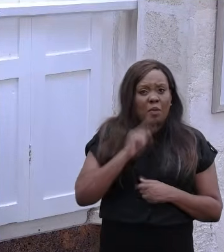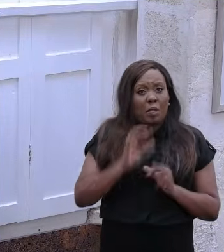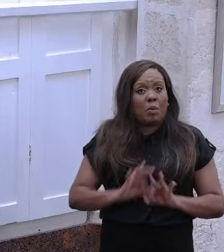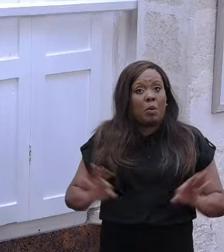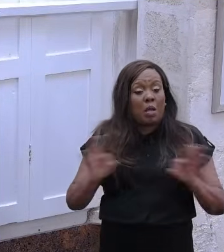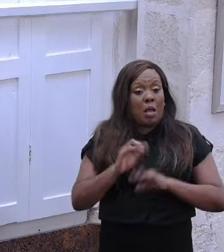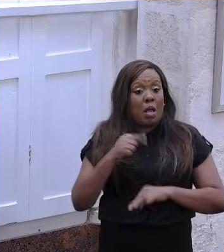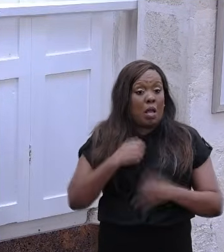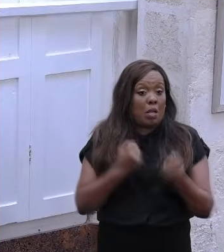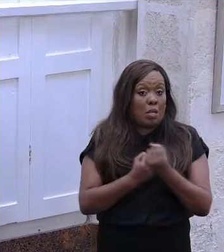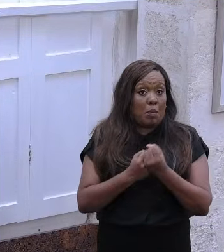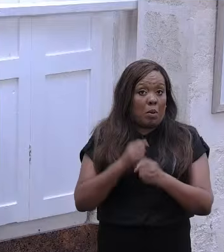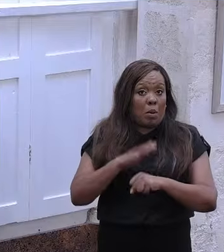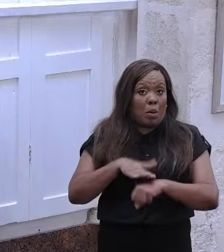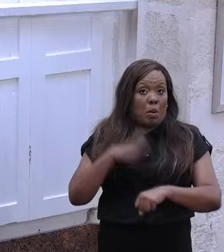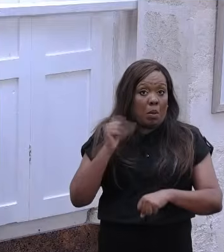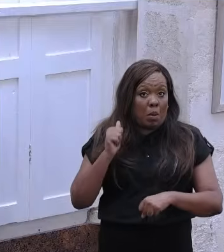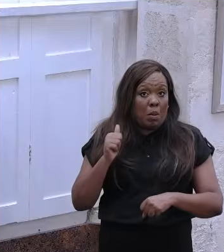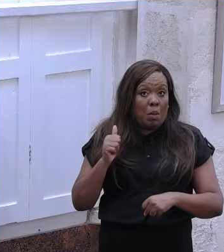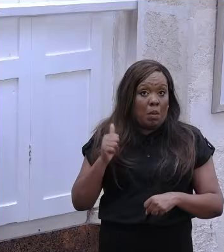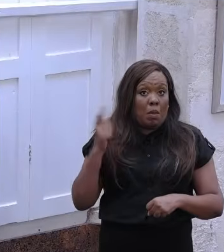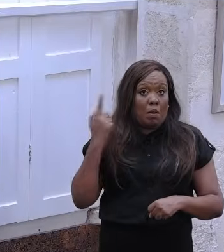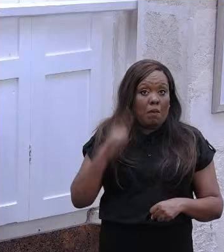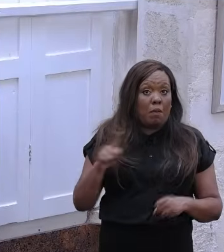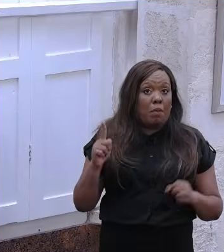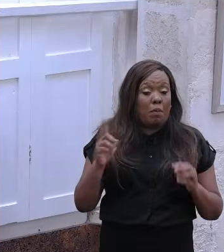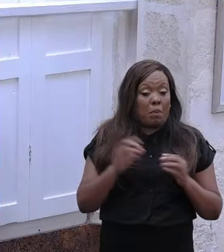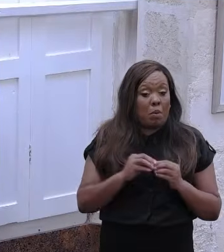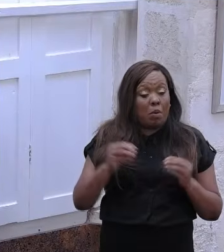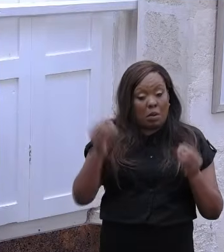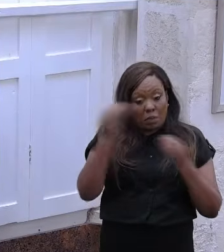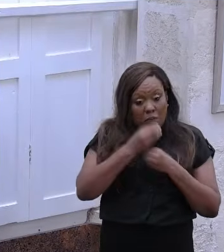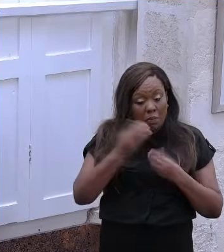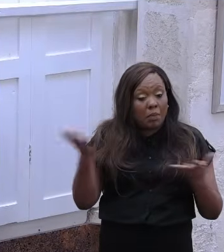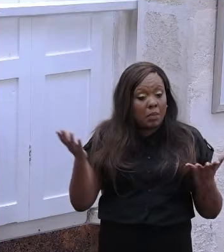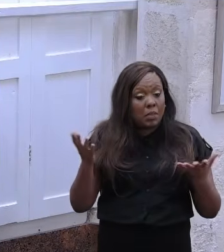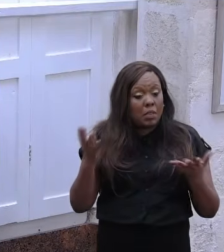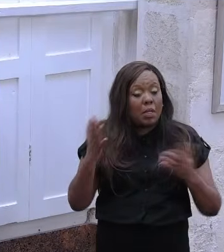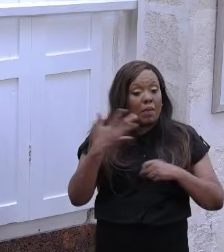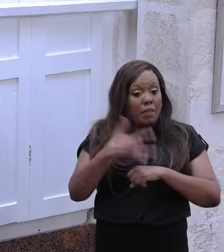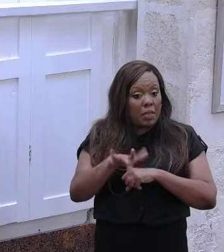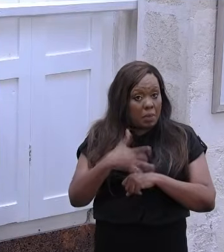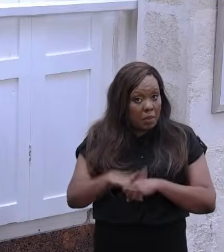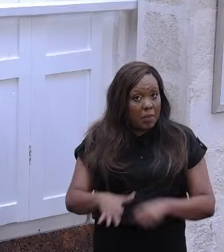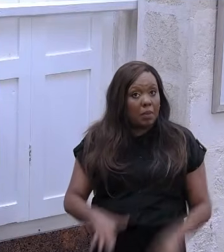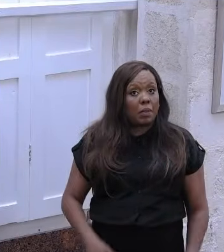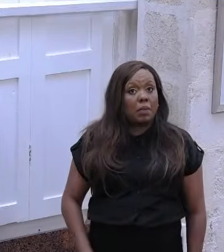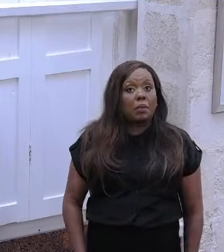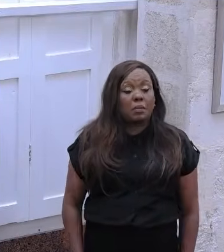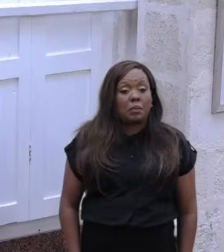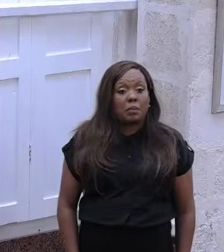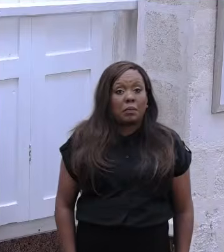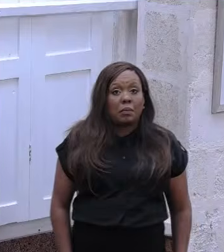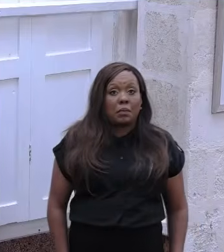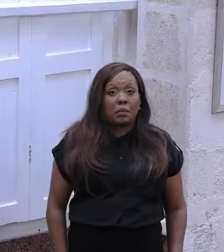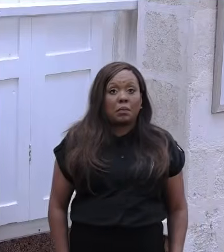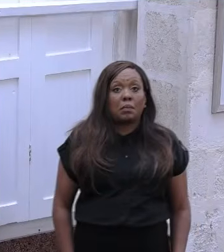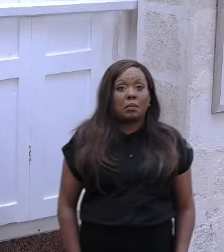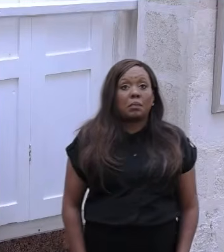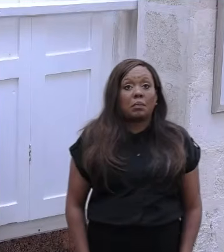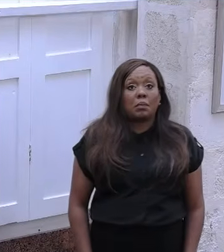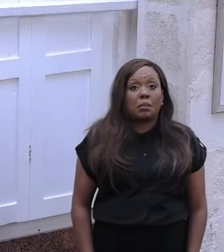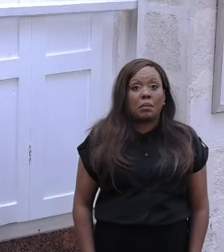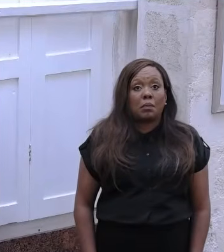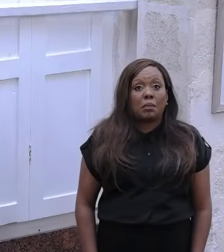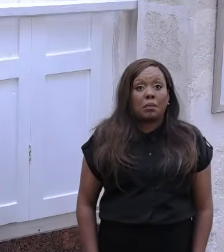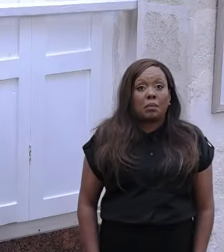call to have more information, more data available to the public and to this committee. It would